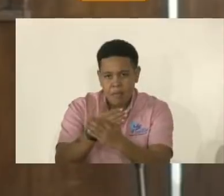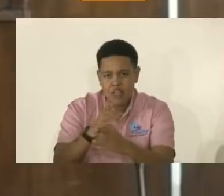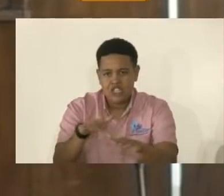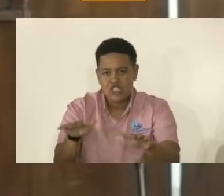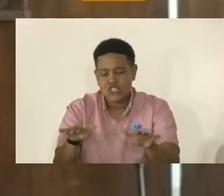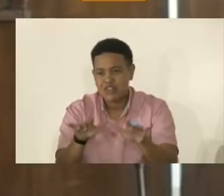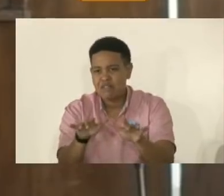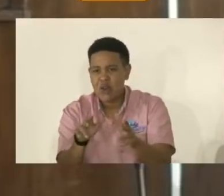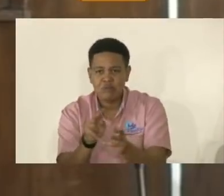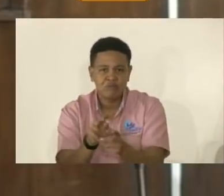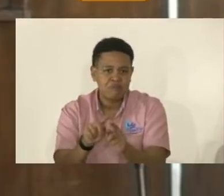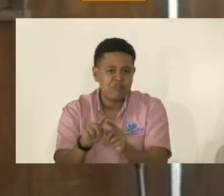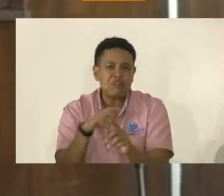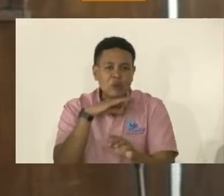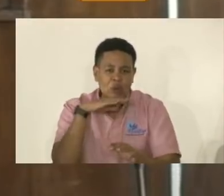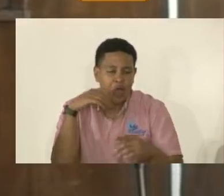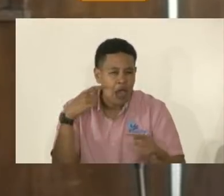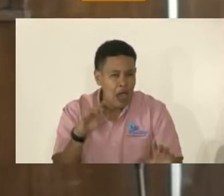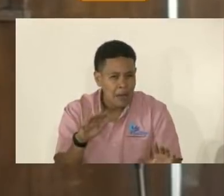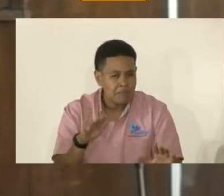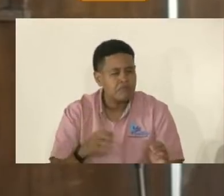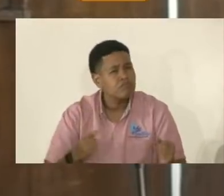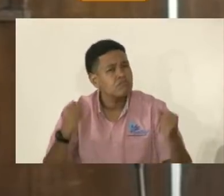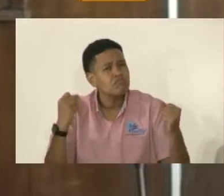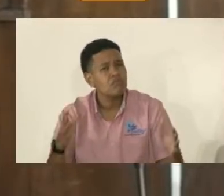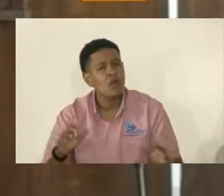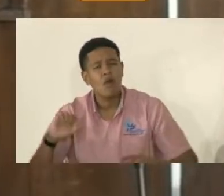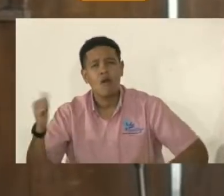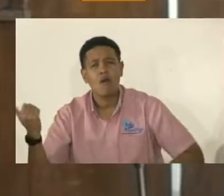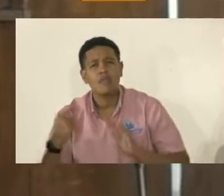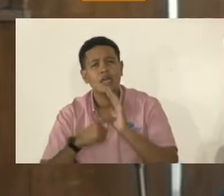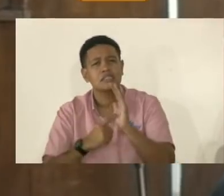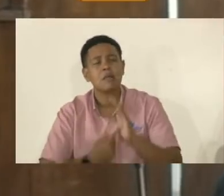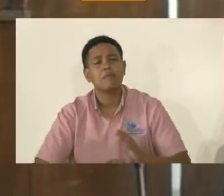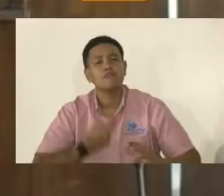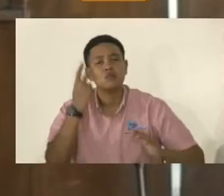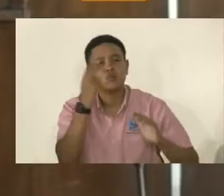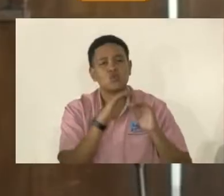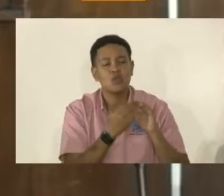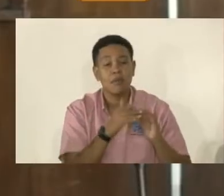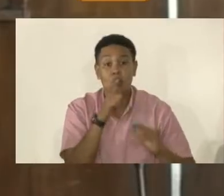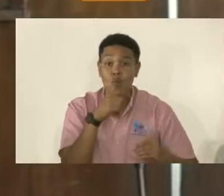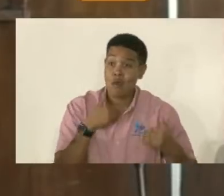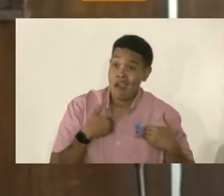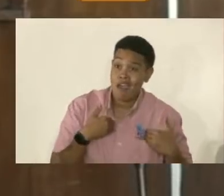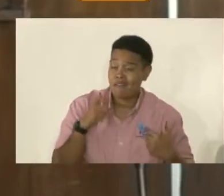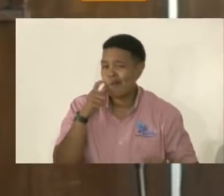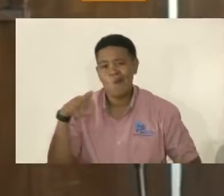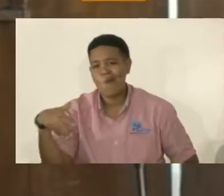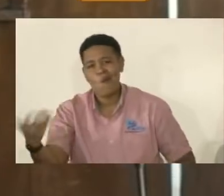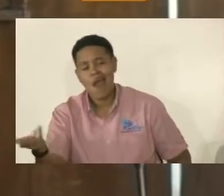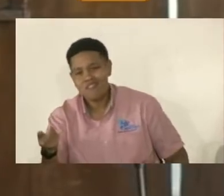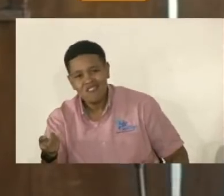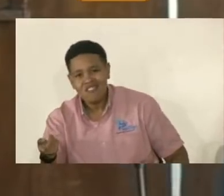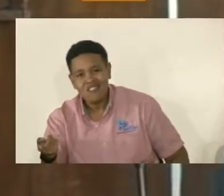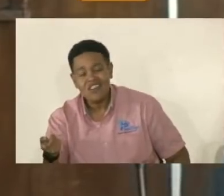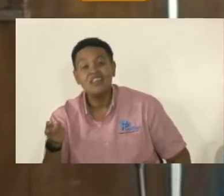There are numerous other examples of the two Jamaicas, the haves and the have-nots, and